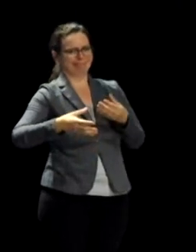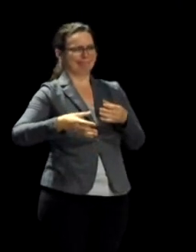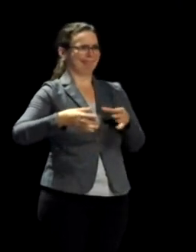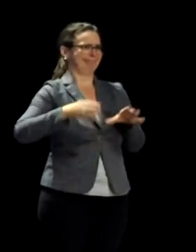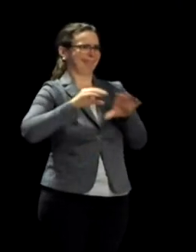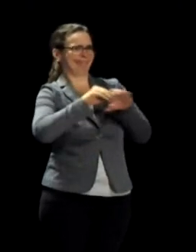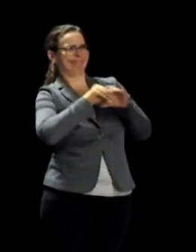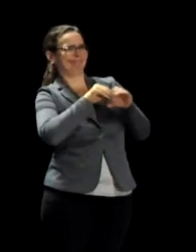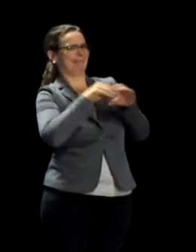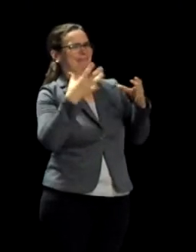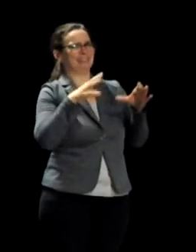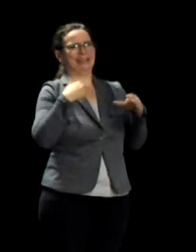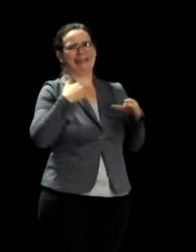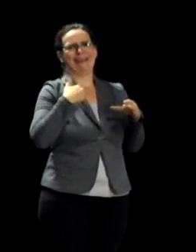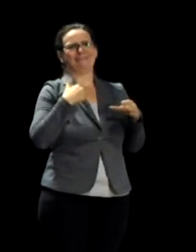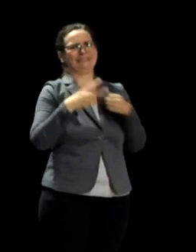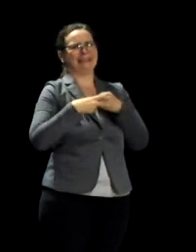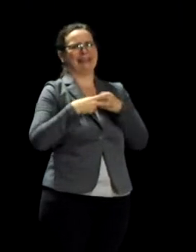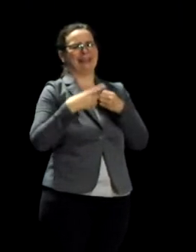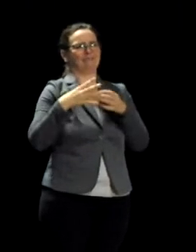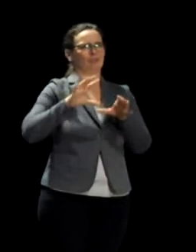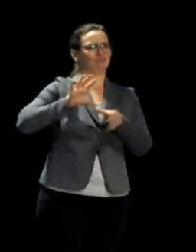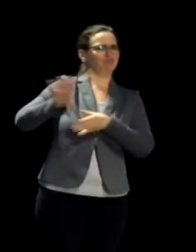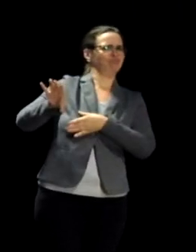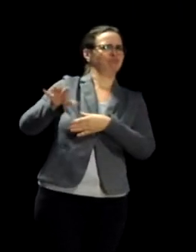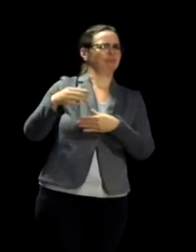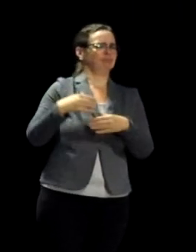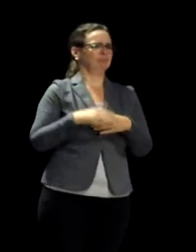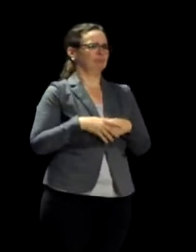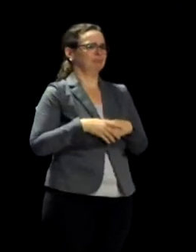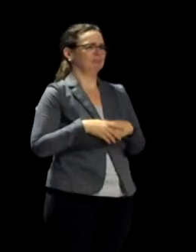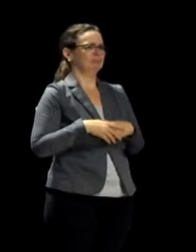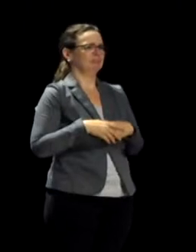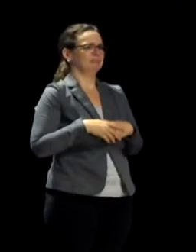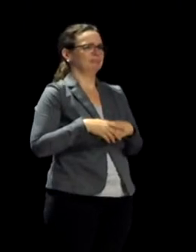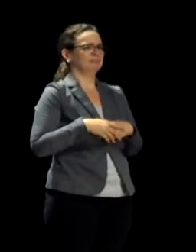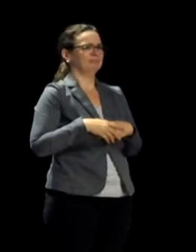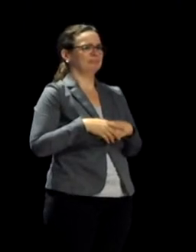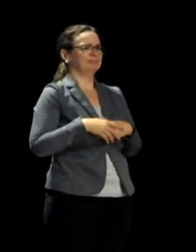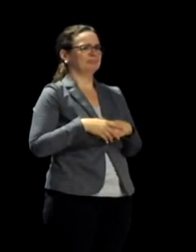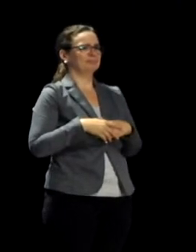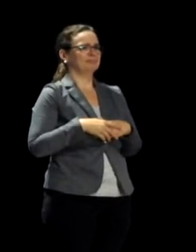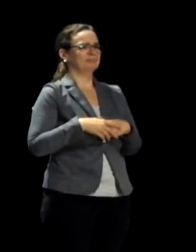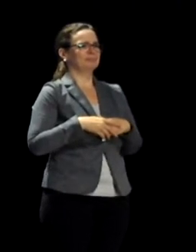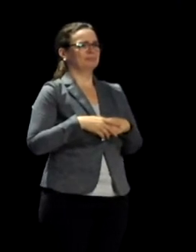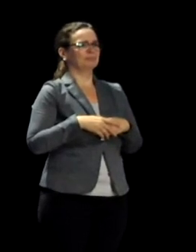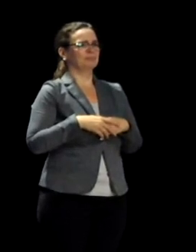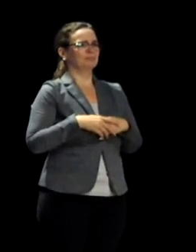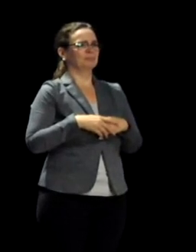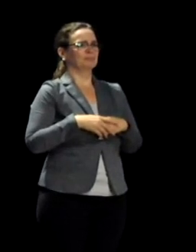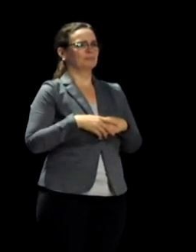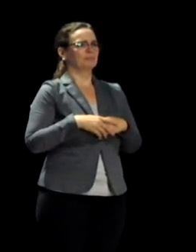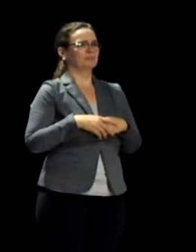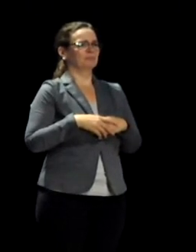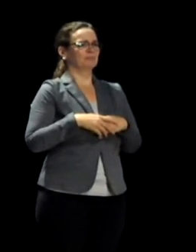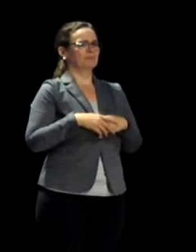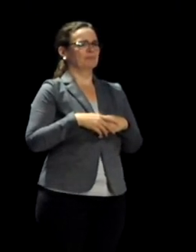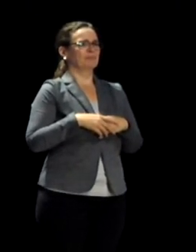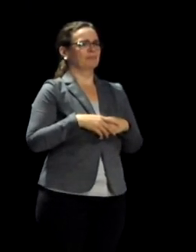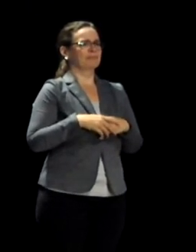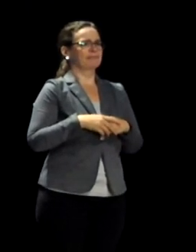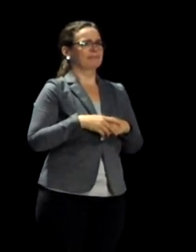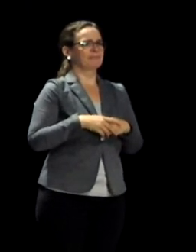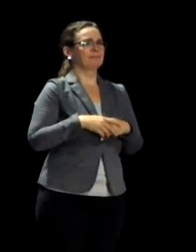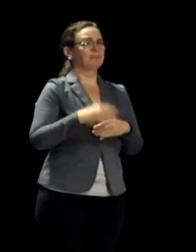back down. There was a period of time where the country wasn't surging after our surge. It makes sense if it's running a little low